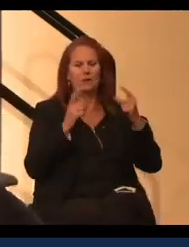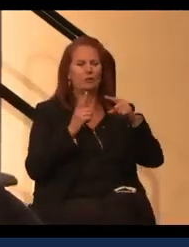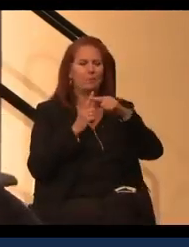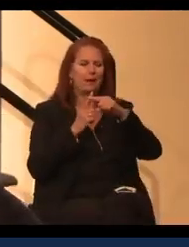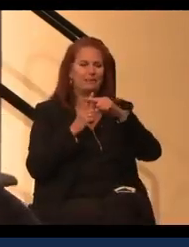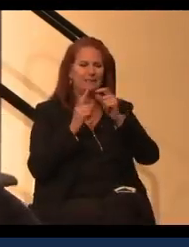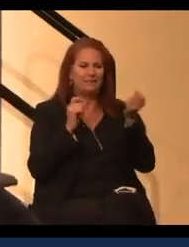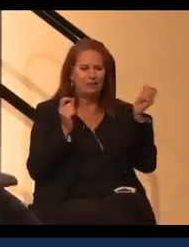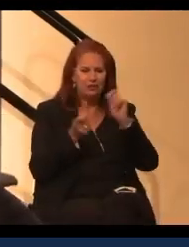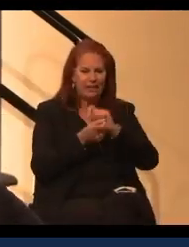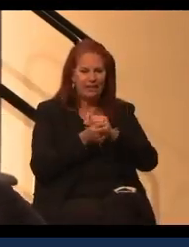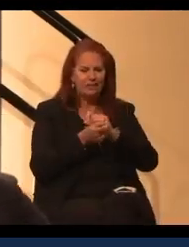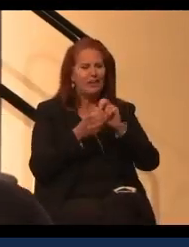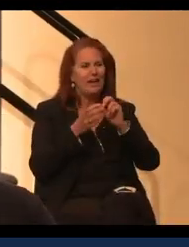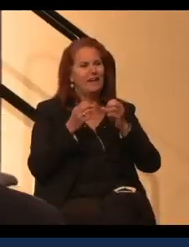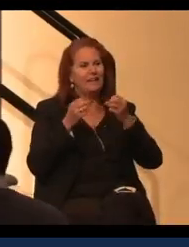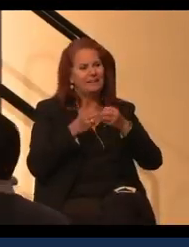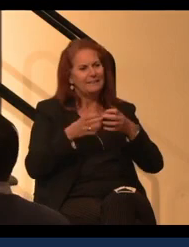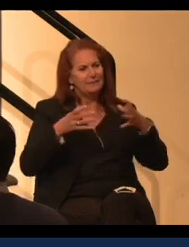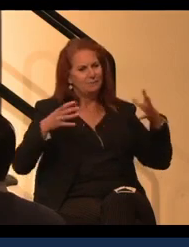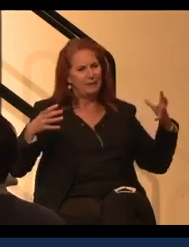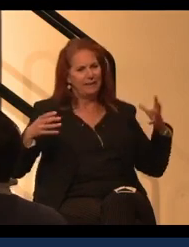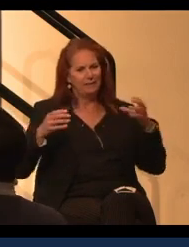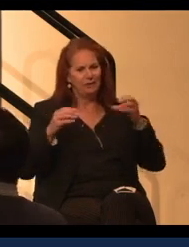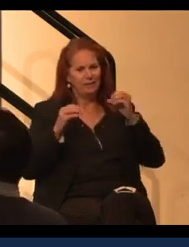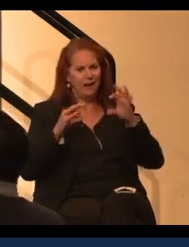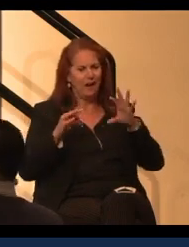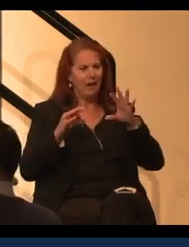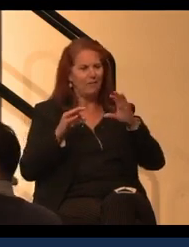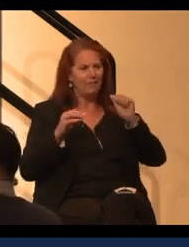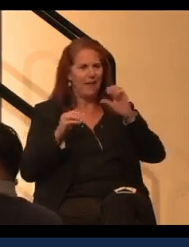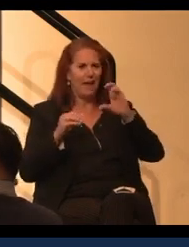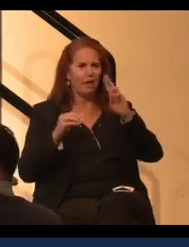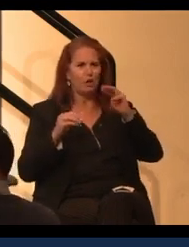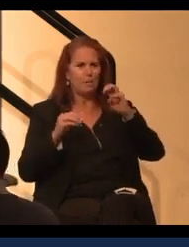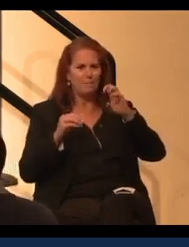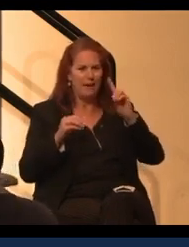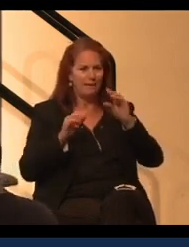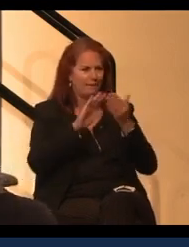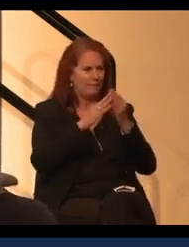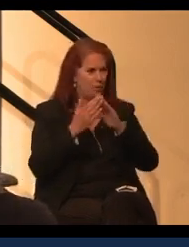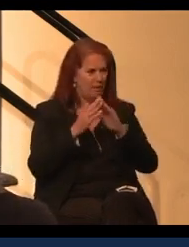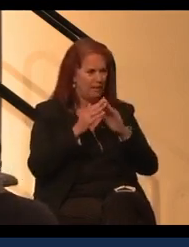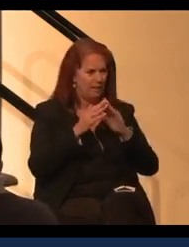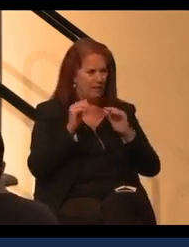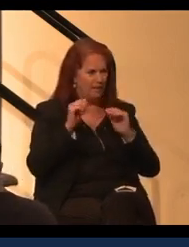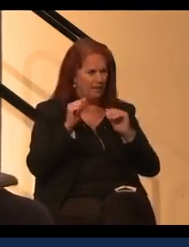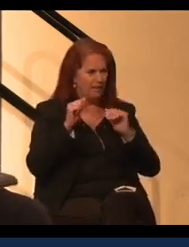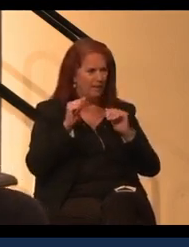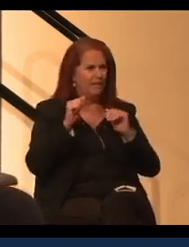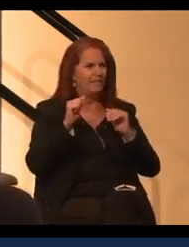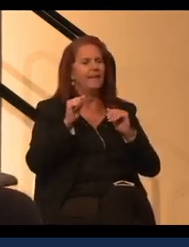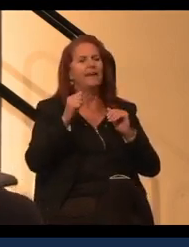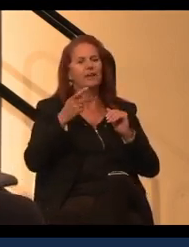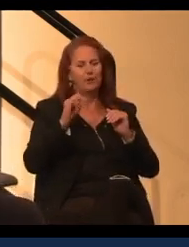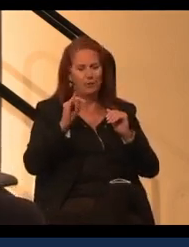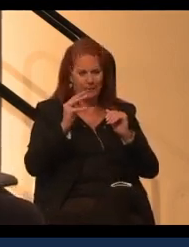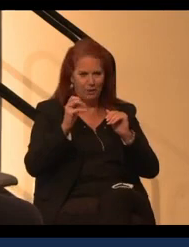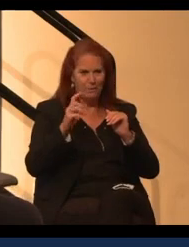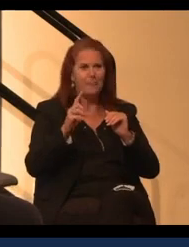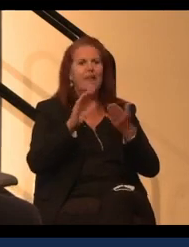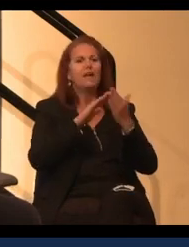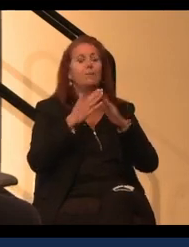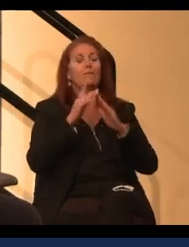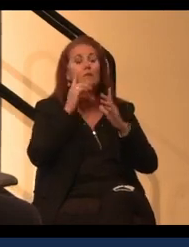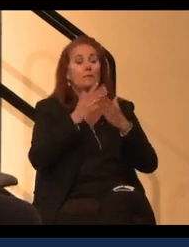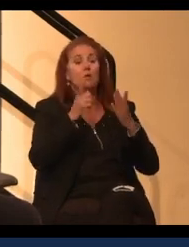change, and really this expansion of the ISPO community has been amazing to witness. But for someone who's been in